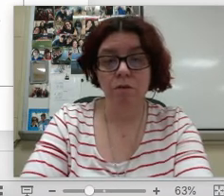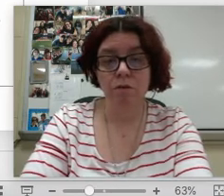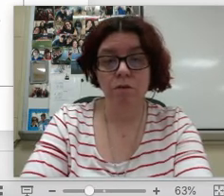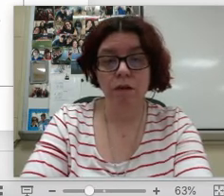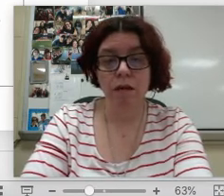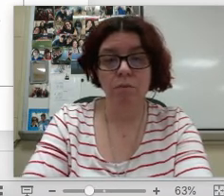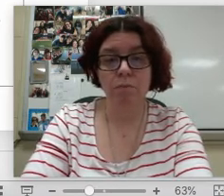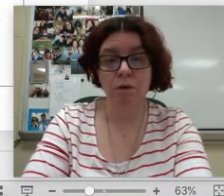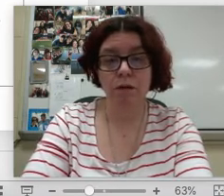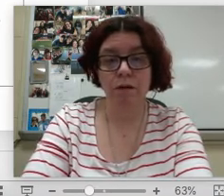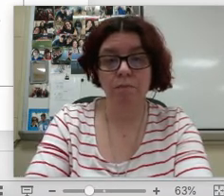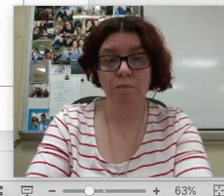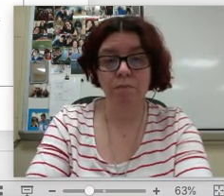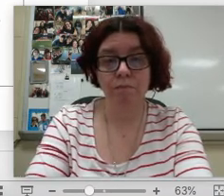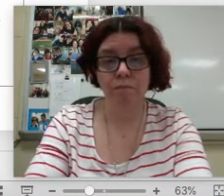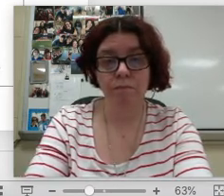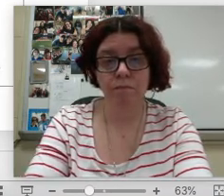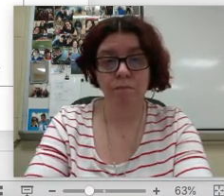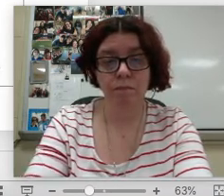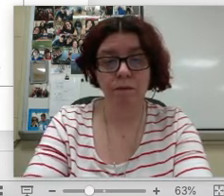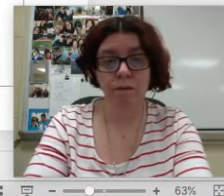tilt, hold, and we put it